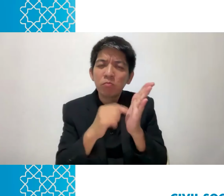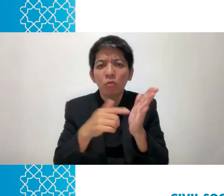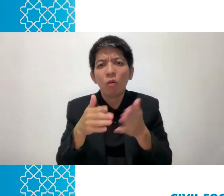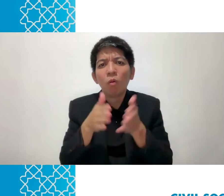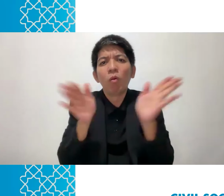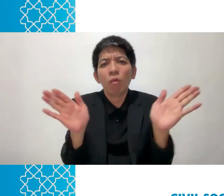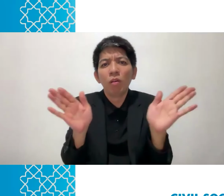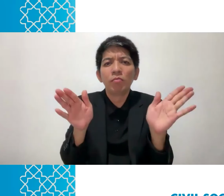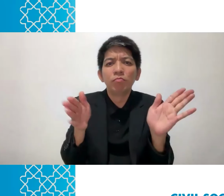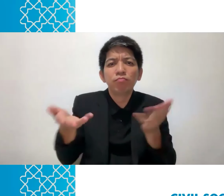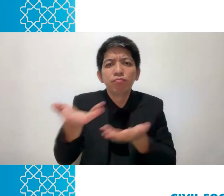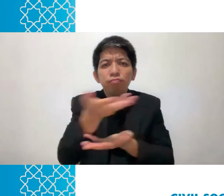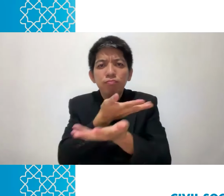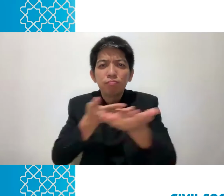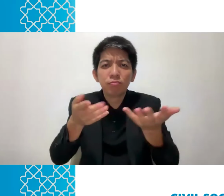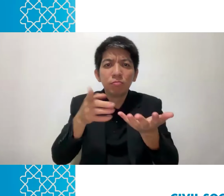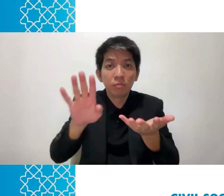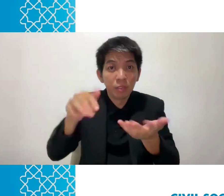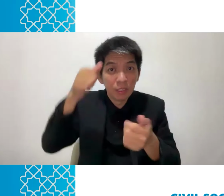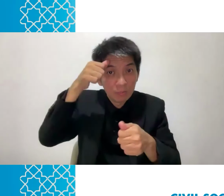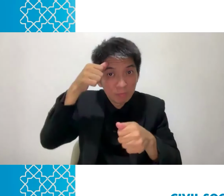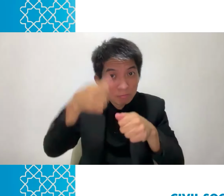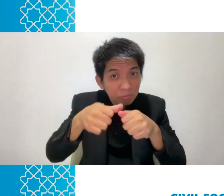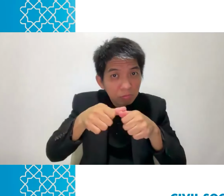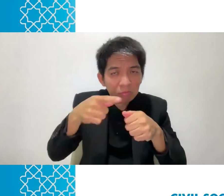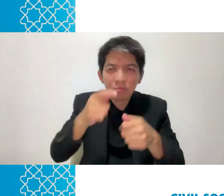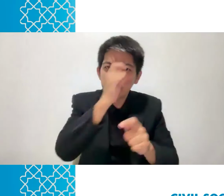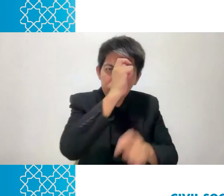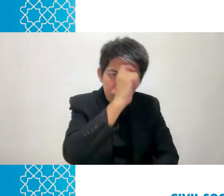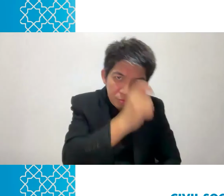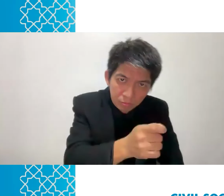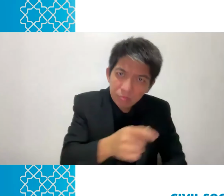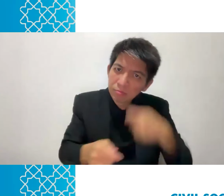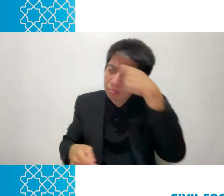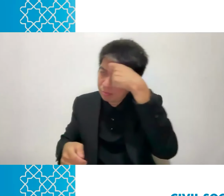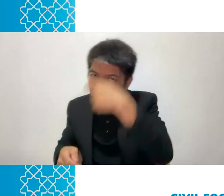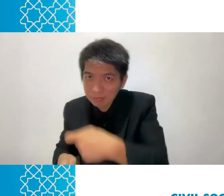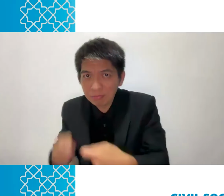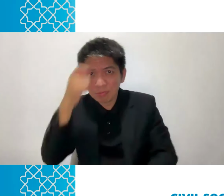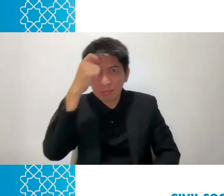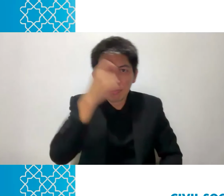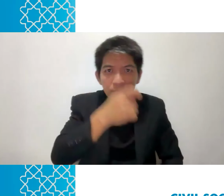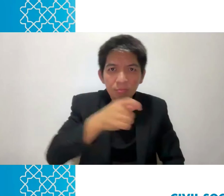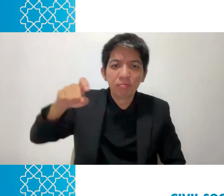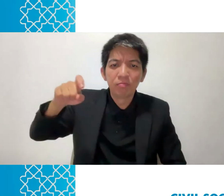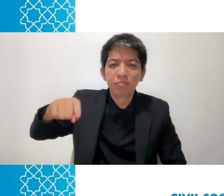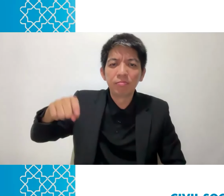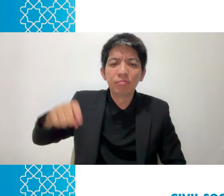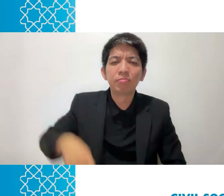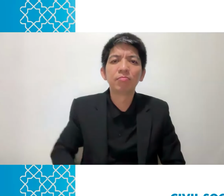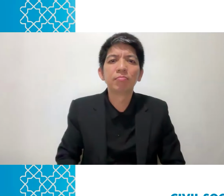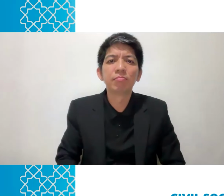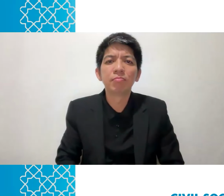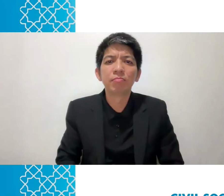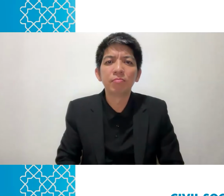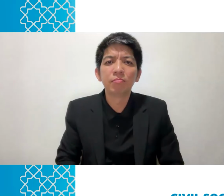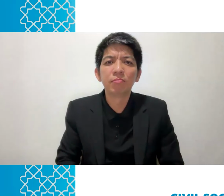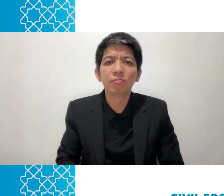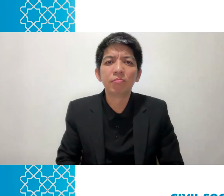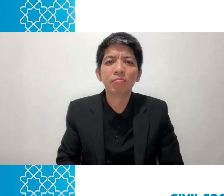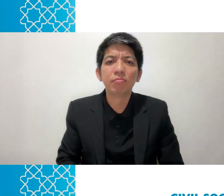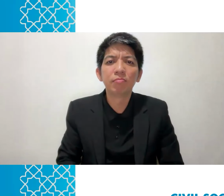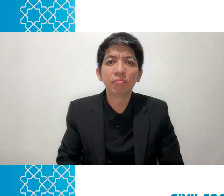And there will be recording of this session as well as, oh, thank you, Ice. There will be recording of this session. And